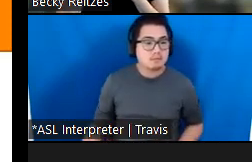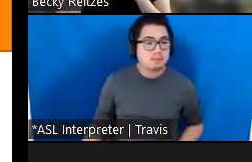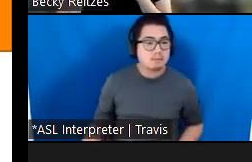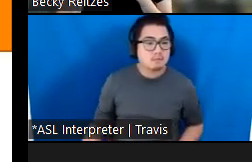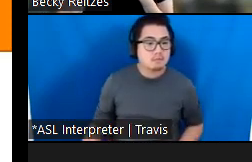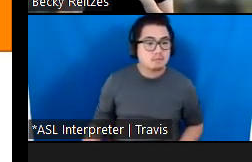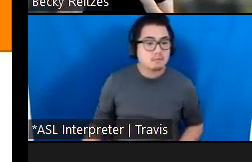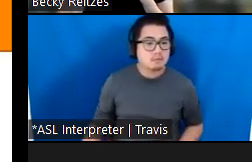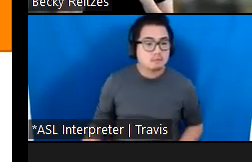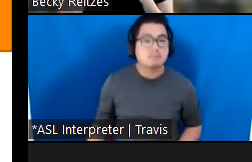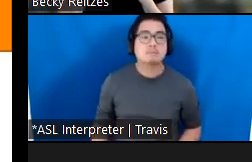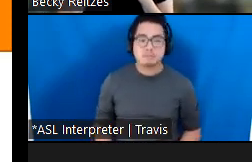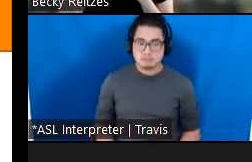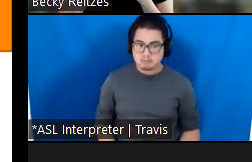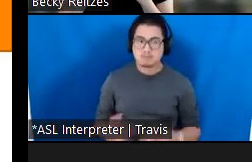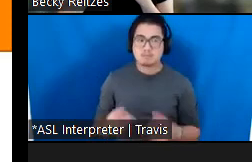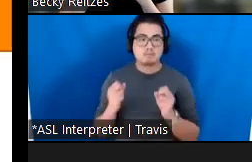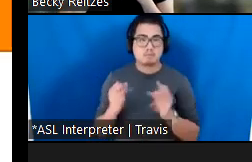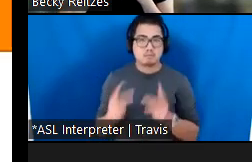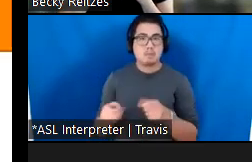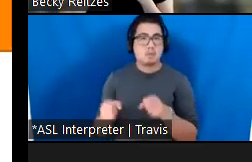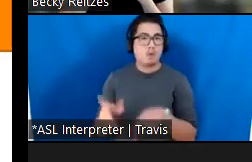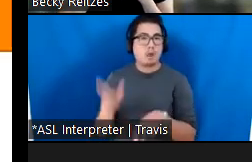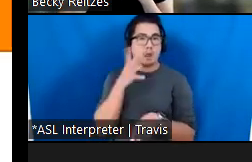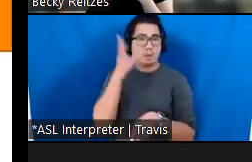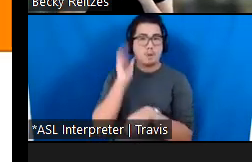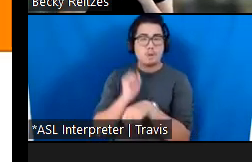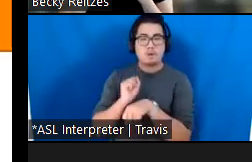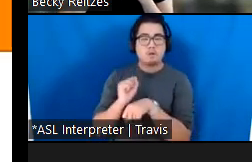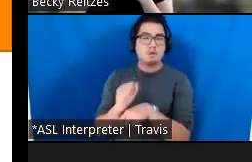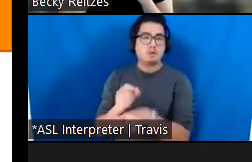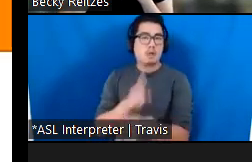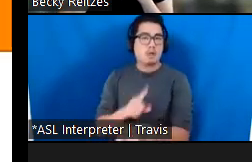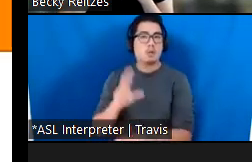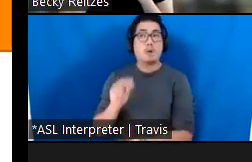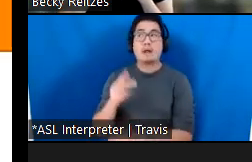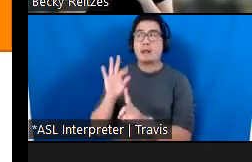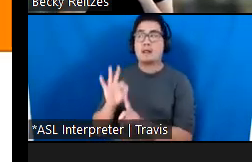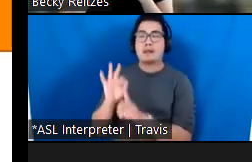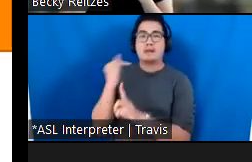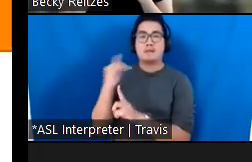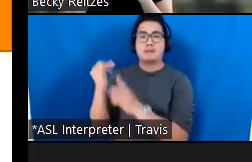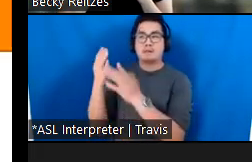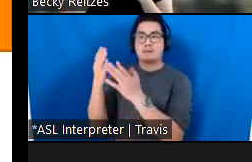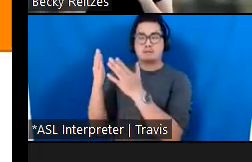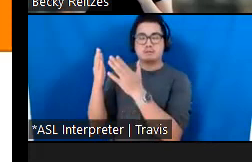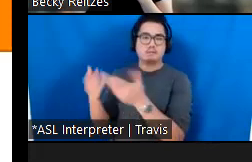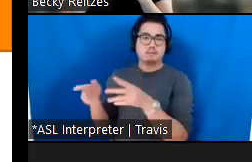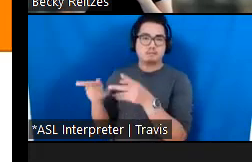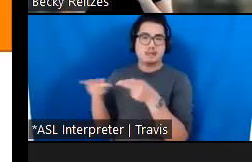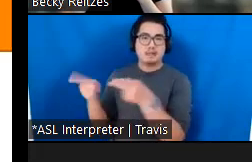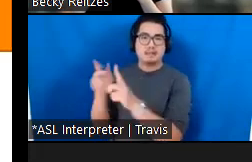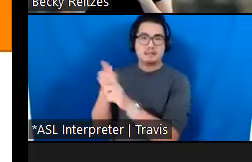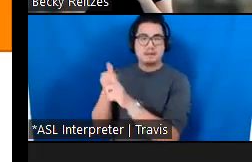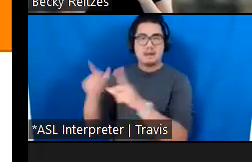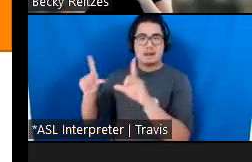Yeah, okay, so while the parents are working. So then the answer would be no, unless they were a licensed child care program. Thank you. I was